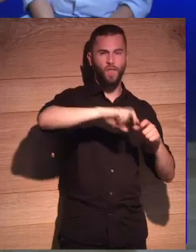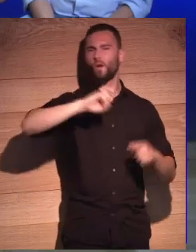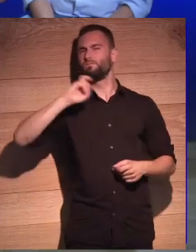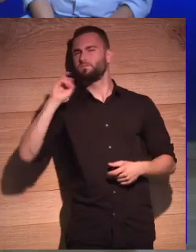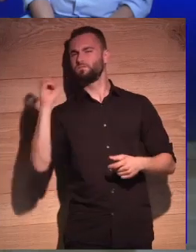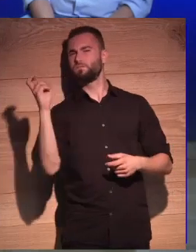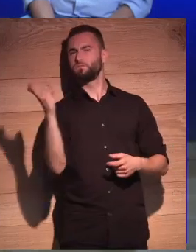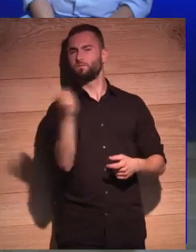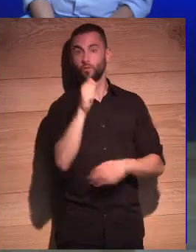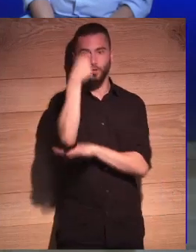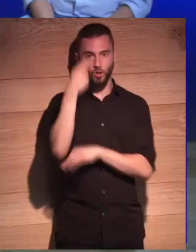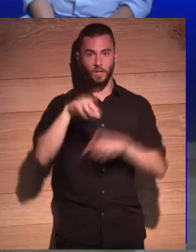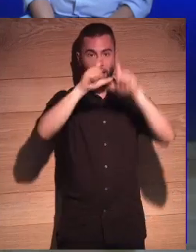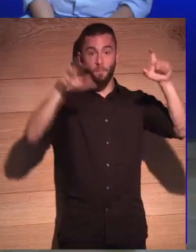welding.